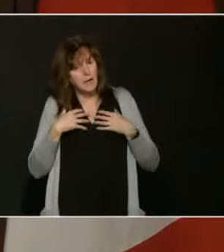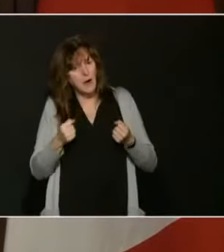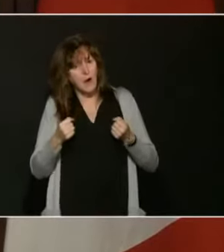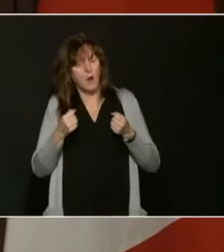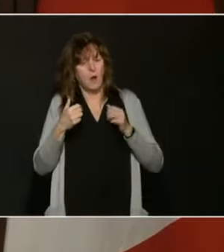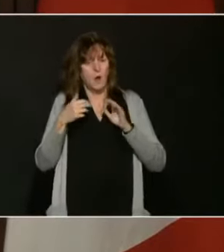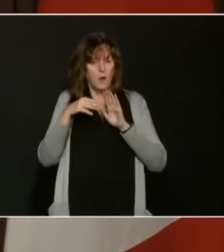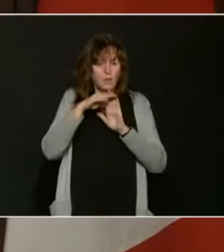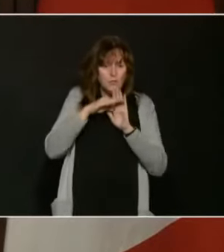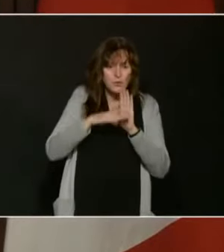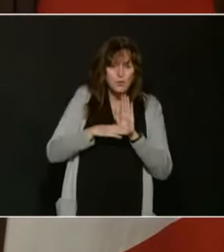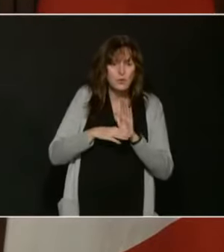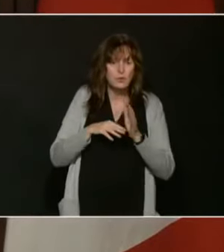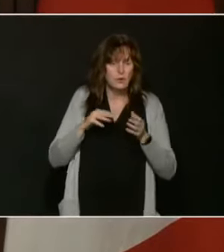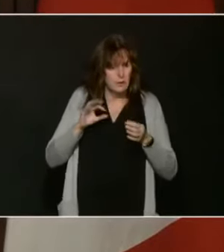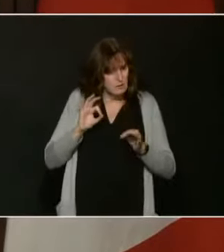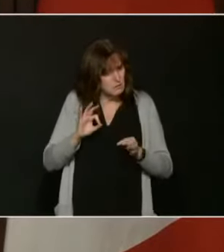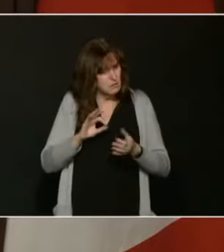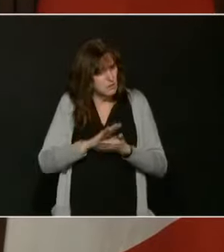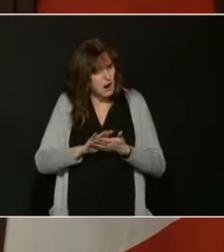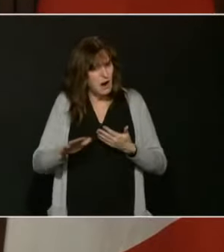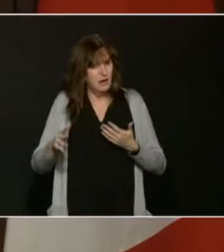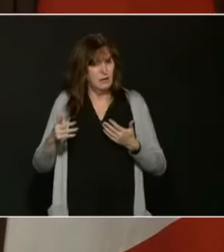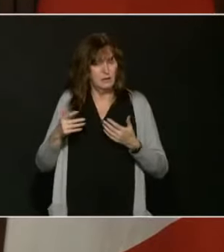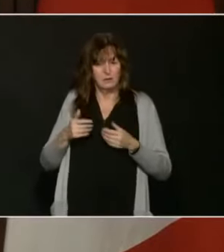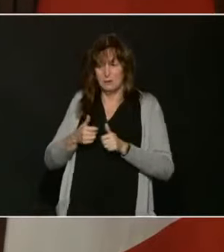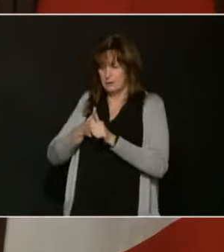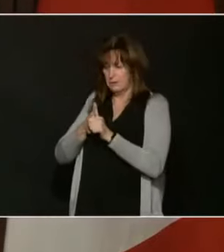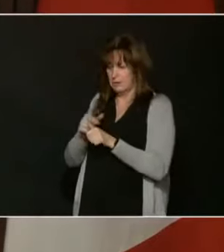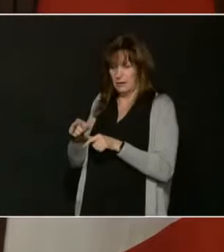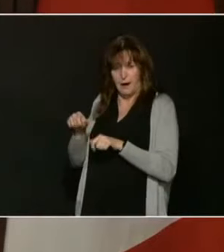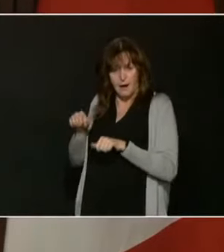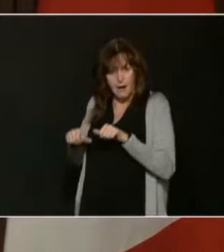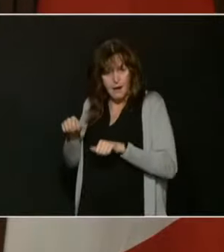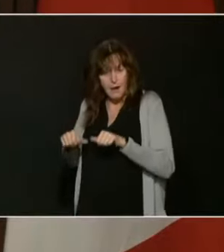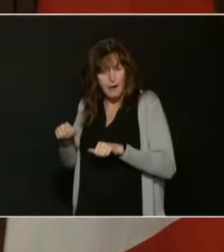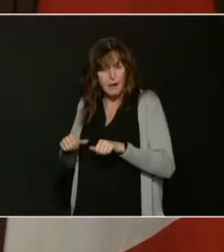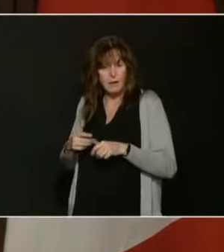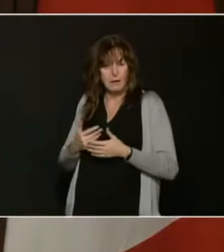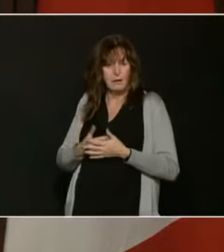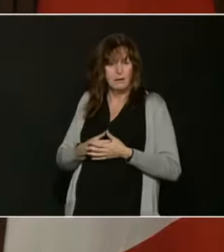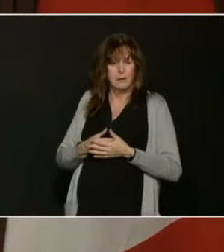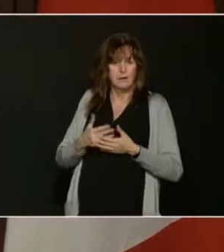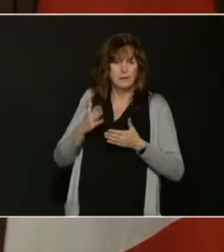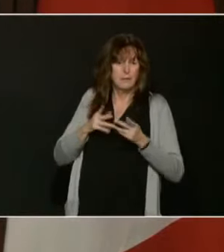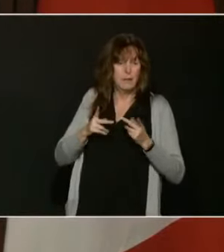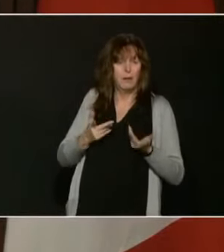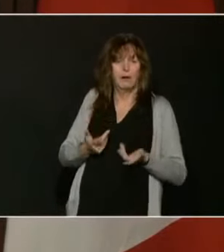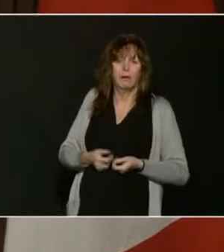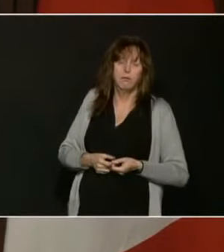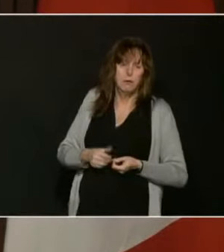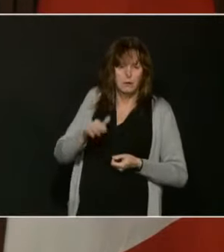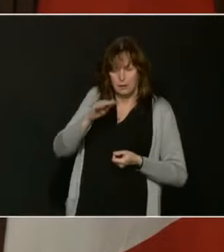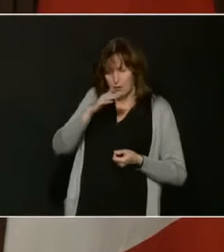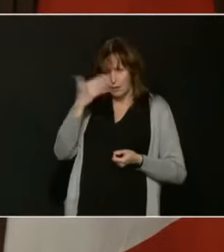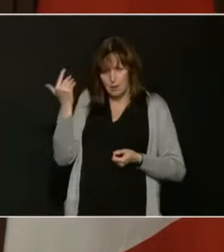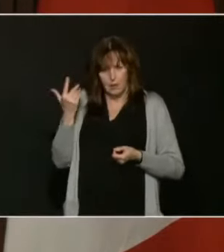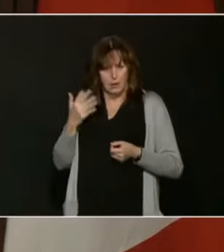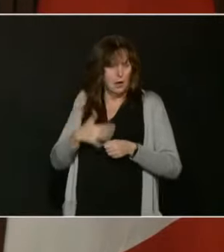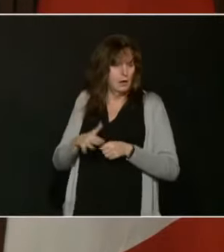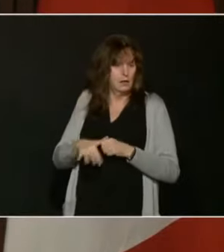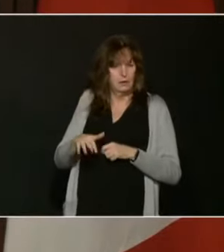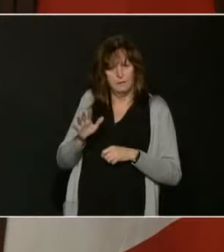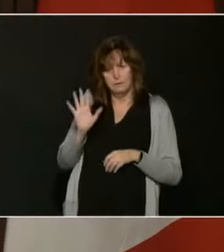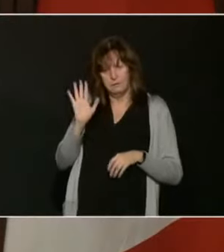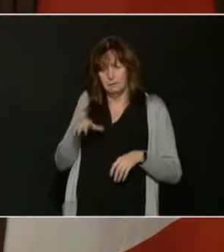measures. And so given fatigue with all of the restrictions that we face right now, it's sometimes hard to kind